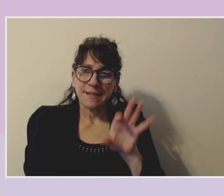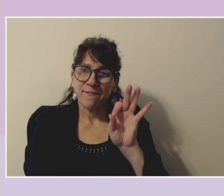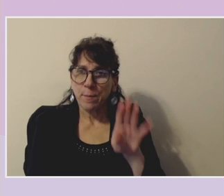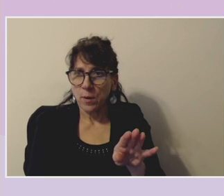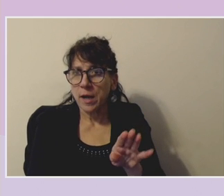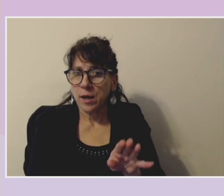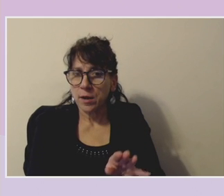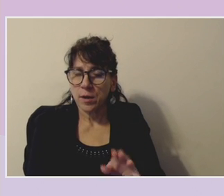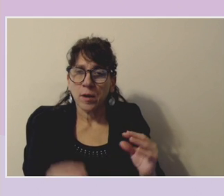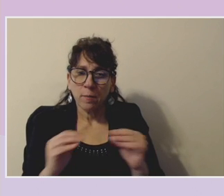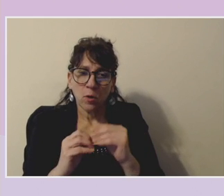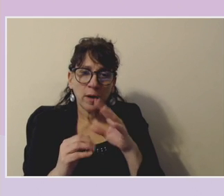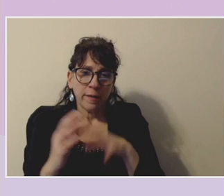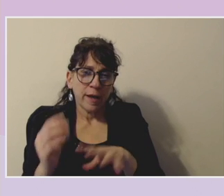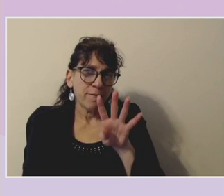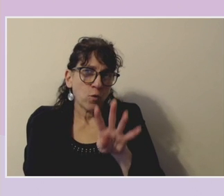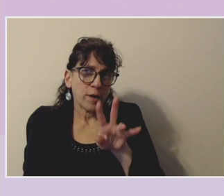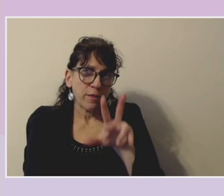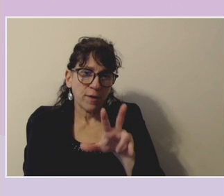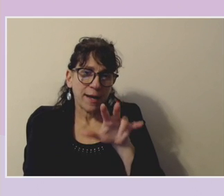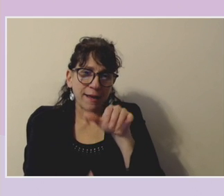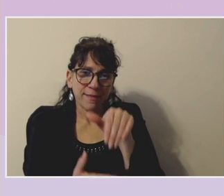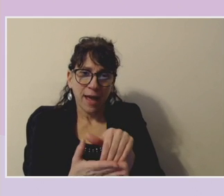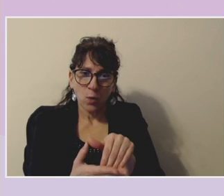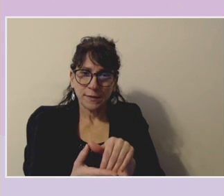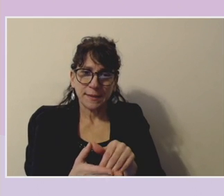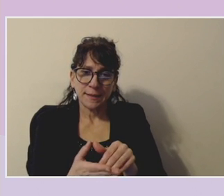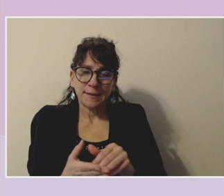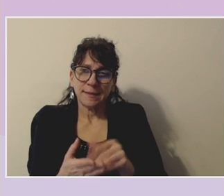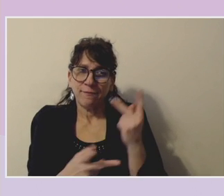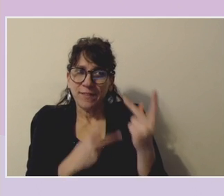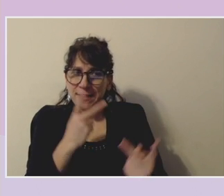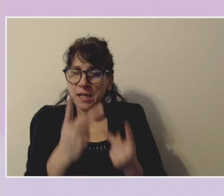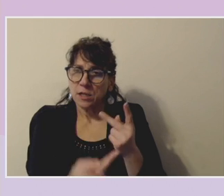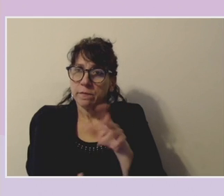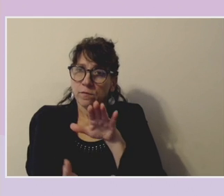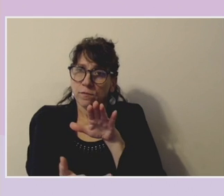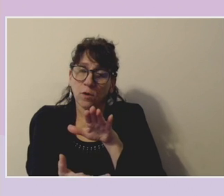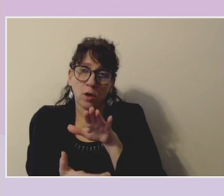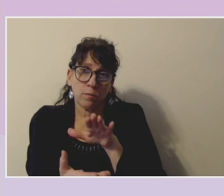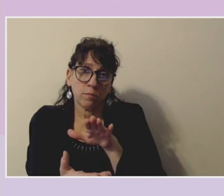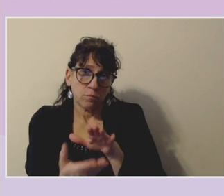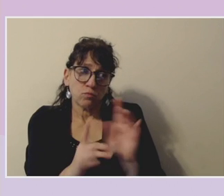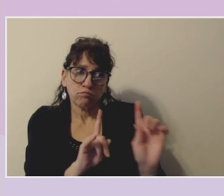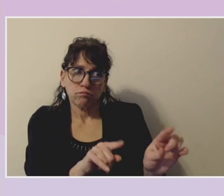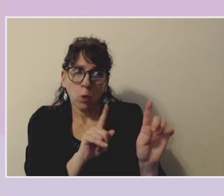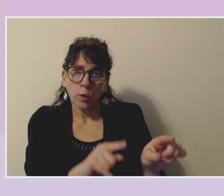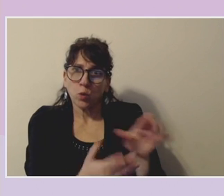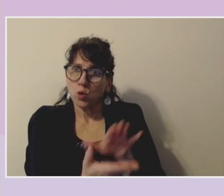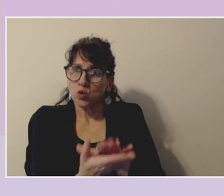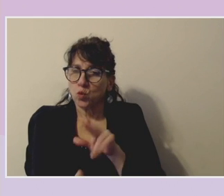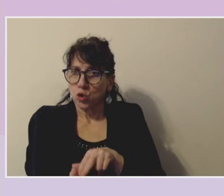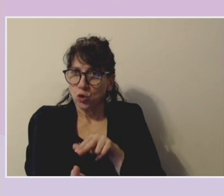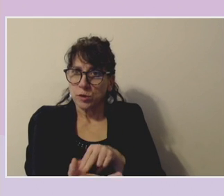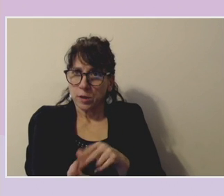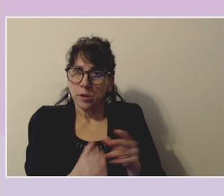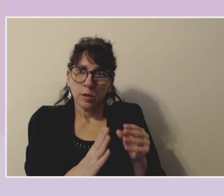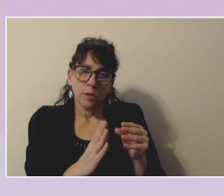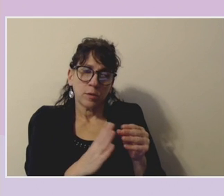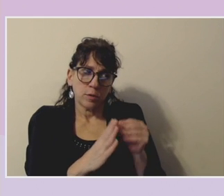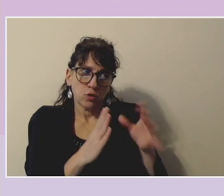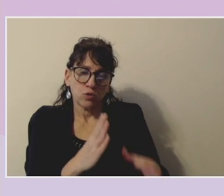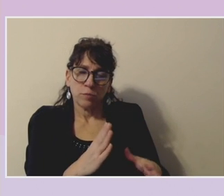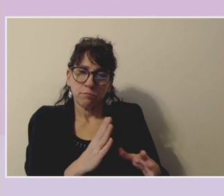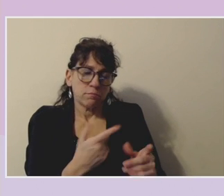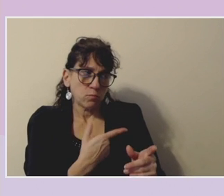well over 43,000 visits to our school nurses from students. And what we've been able to identify is that 15,